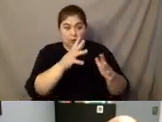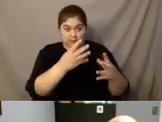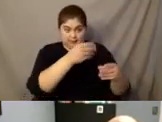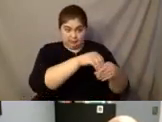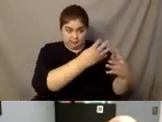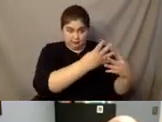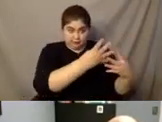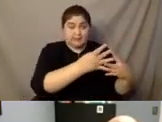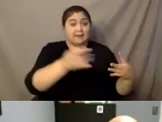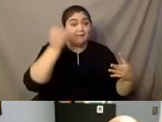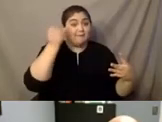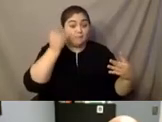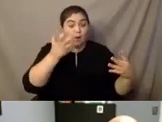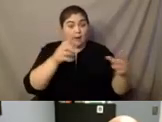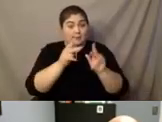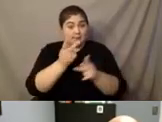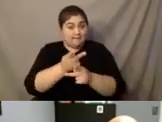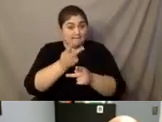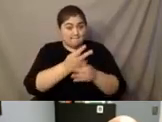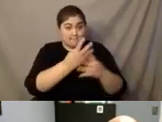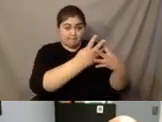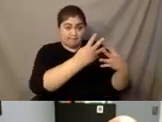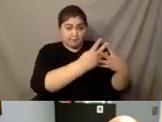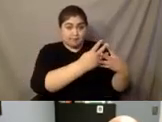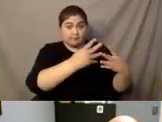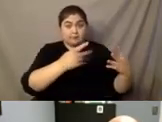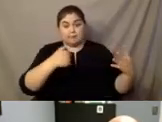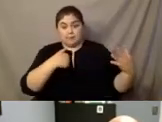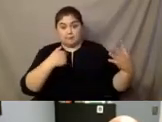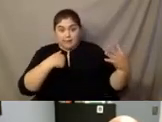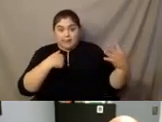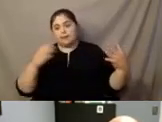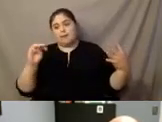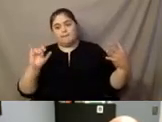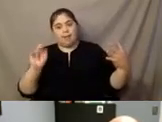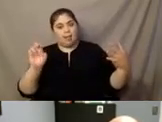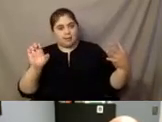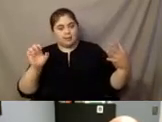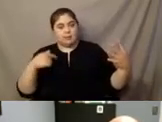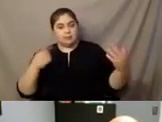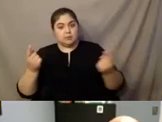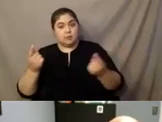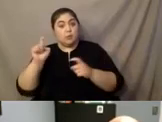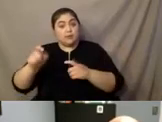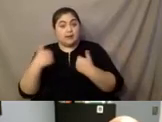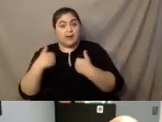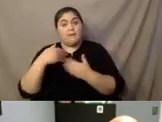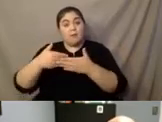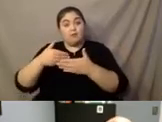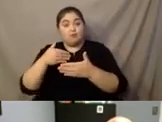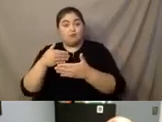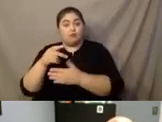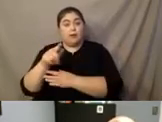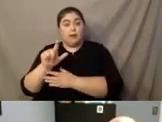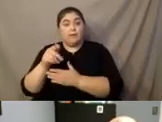in custody, the people as in me and Melanie have to either have a preliminary hearing or put the